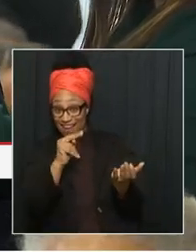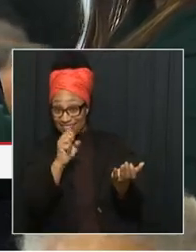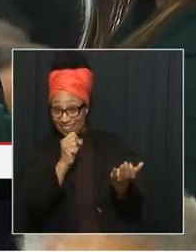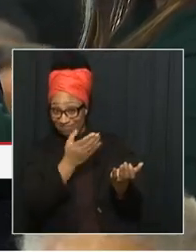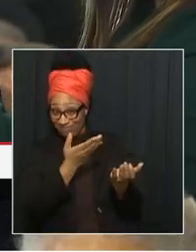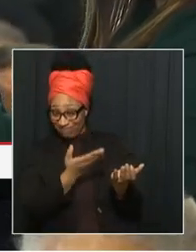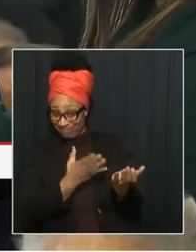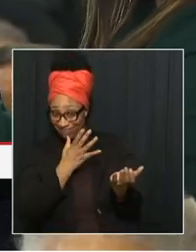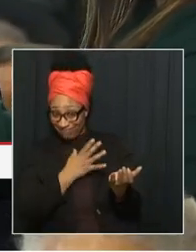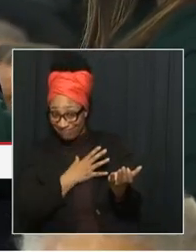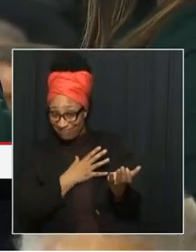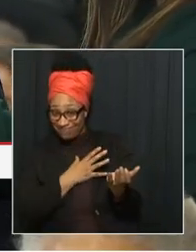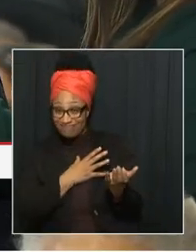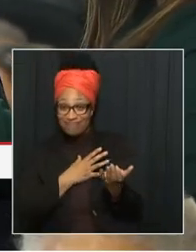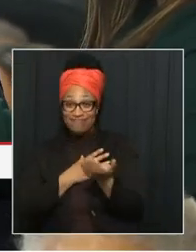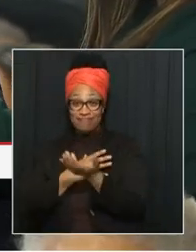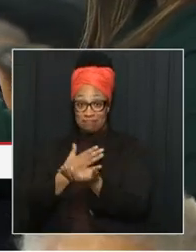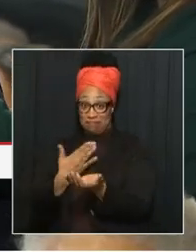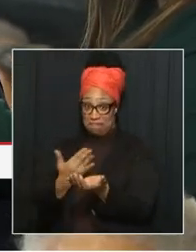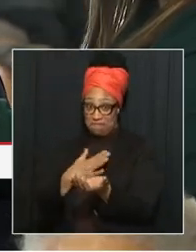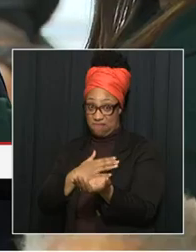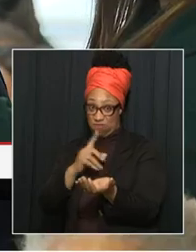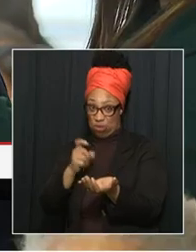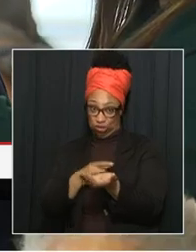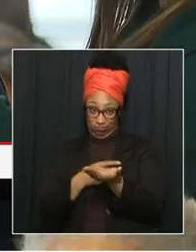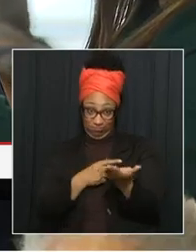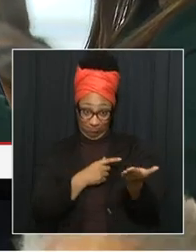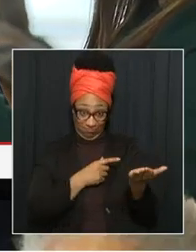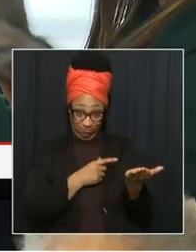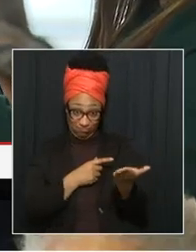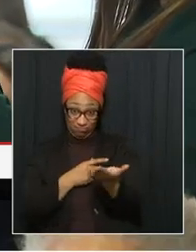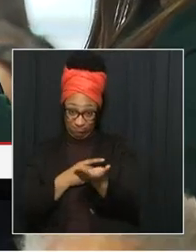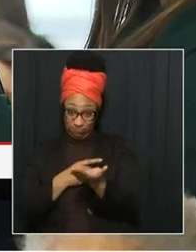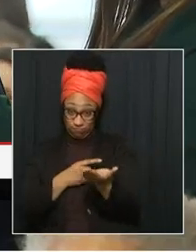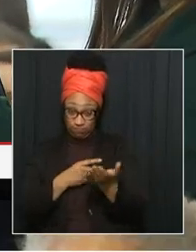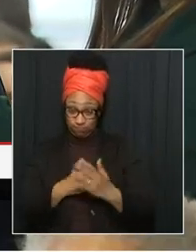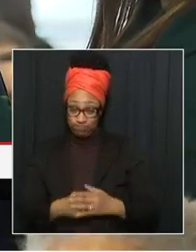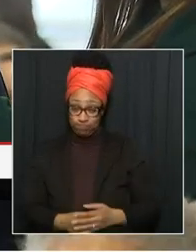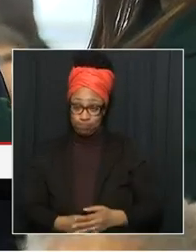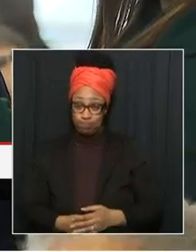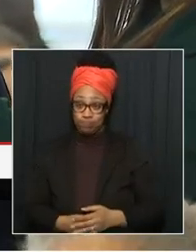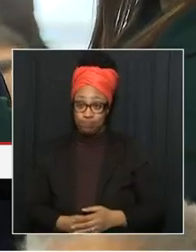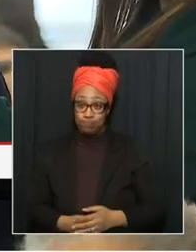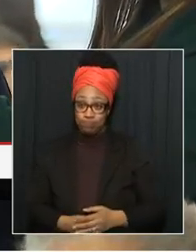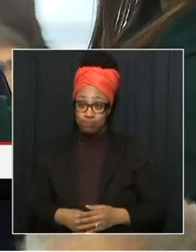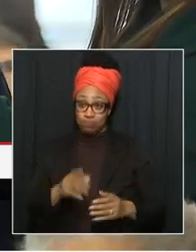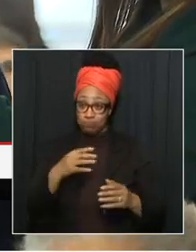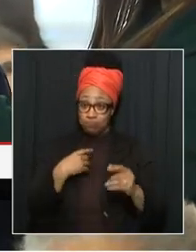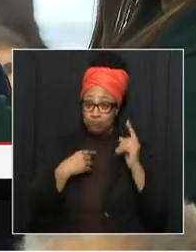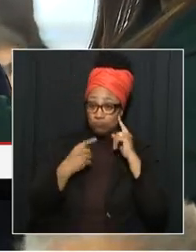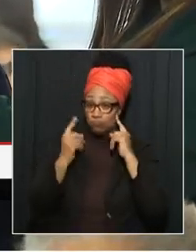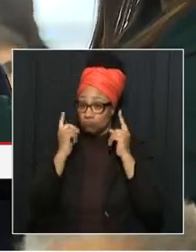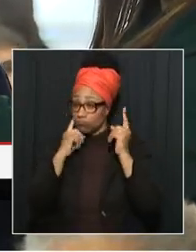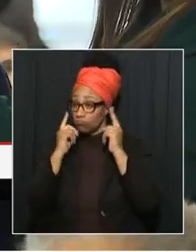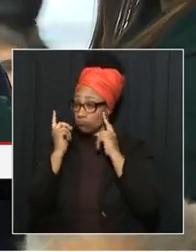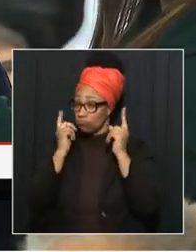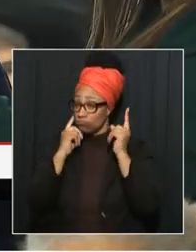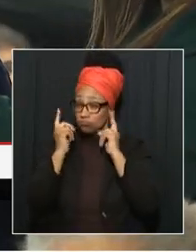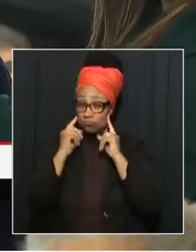My question is about, I keep hearing on the news about